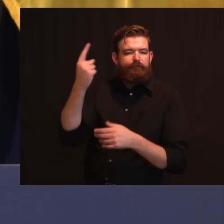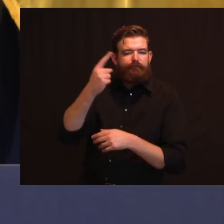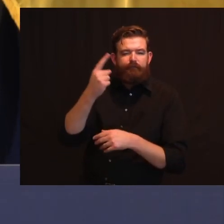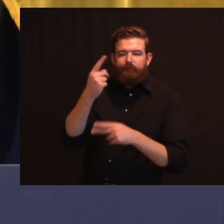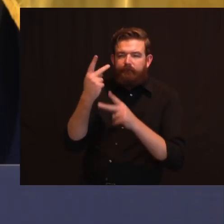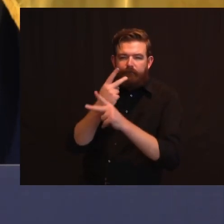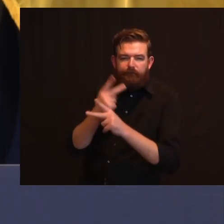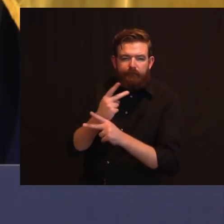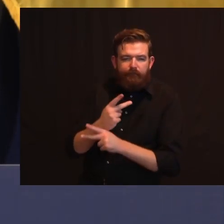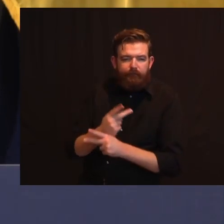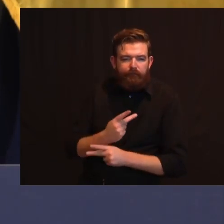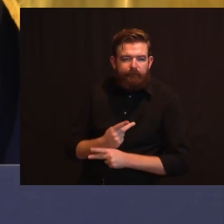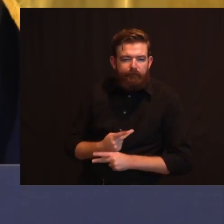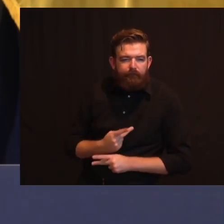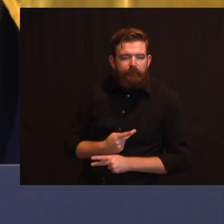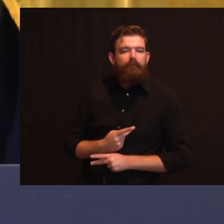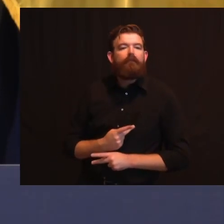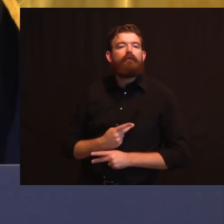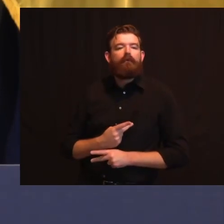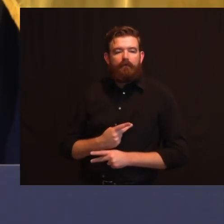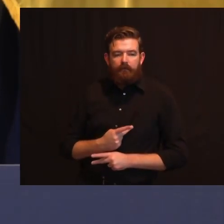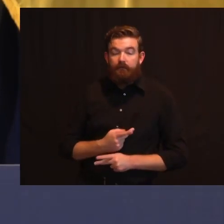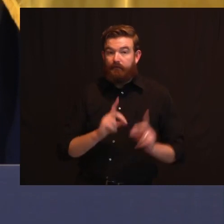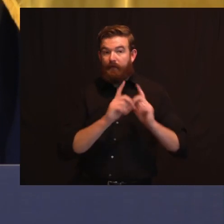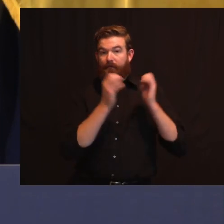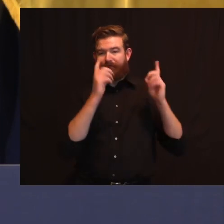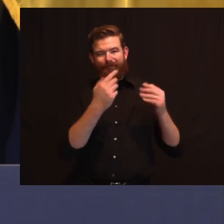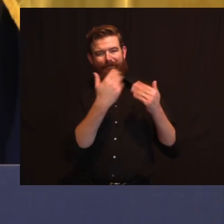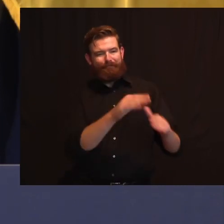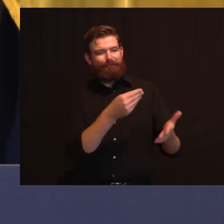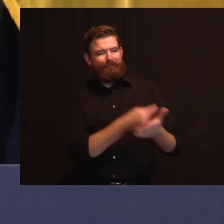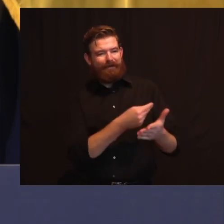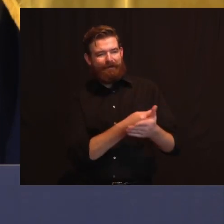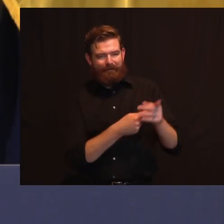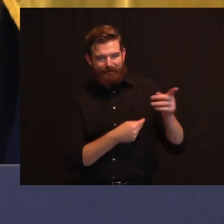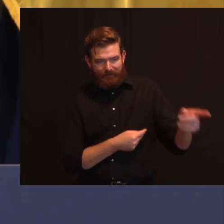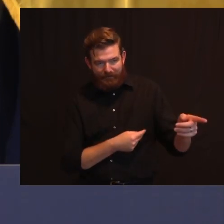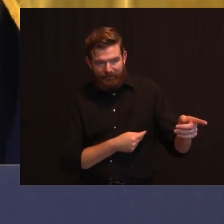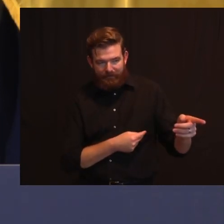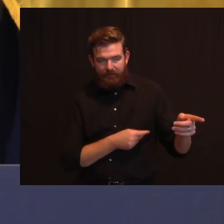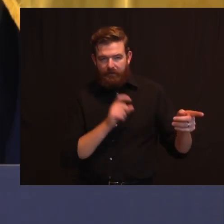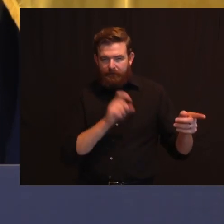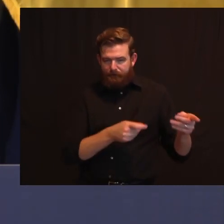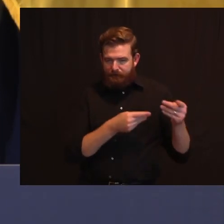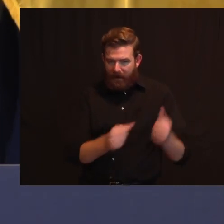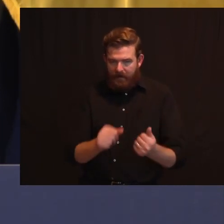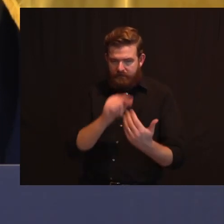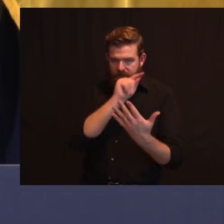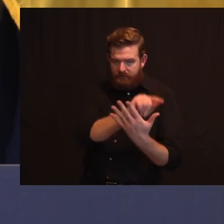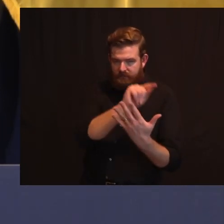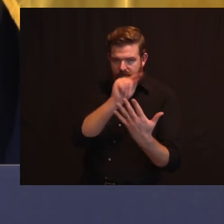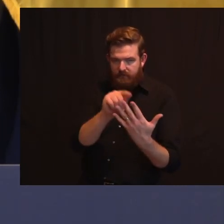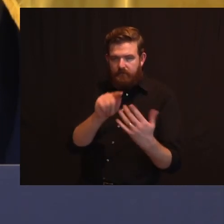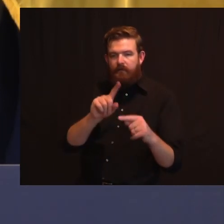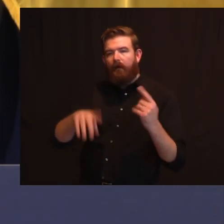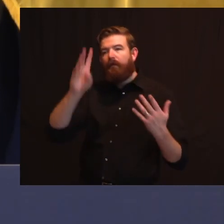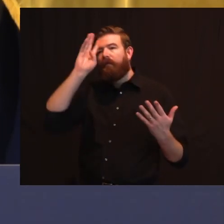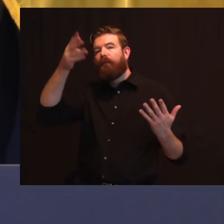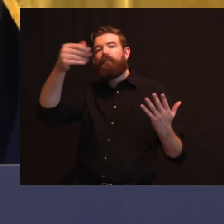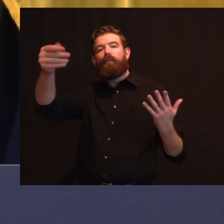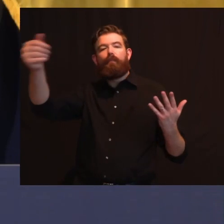limited pot of money that has to be used towards a number of things. But the number specifically for the digital divide was based on